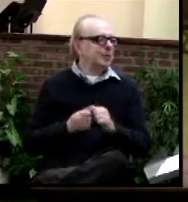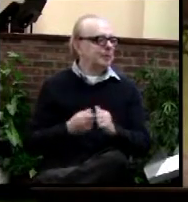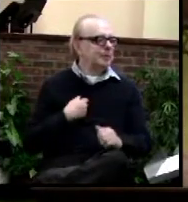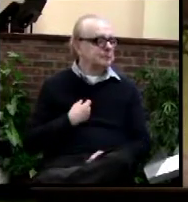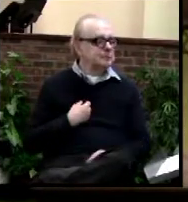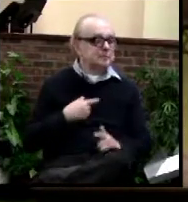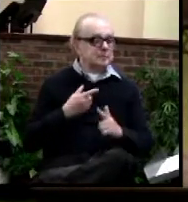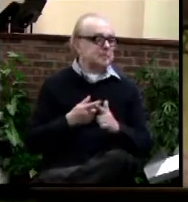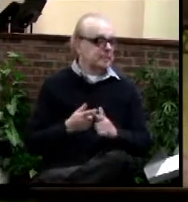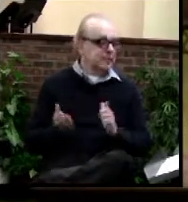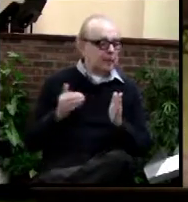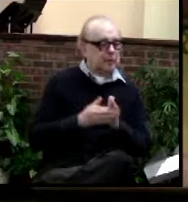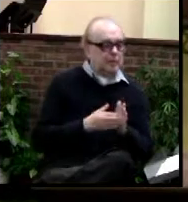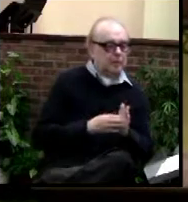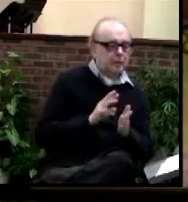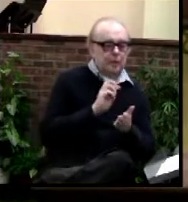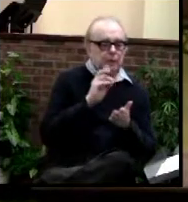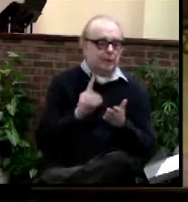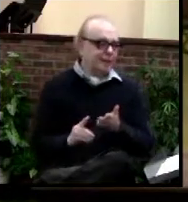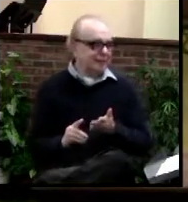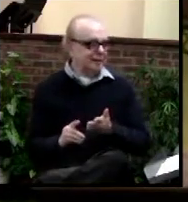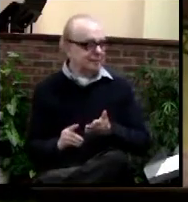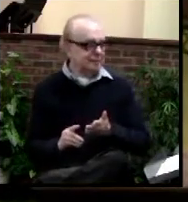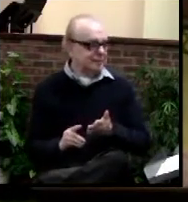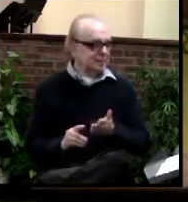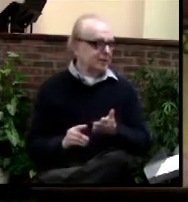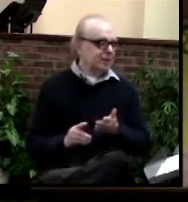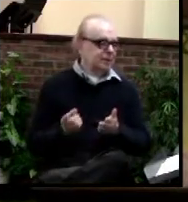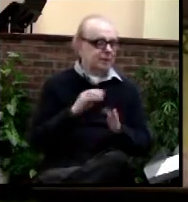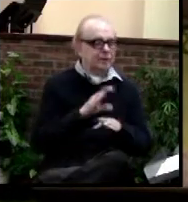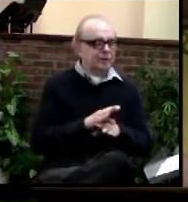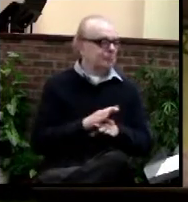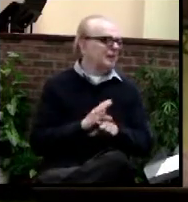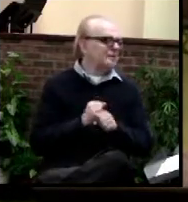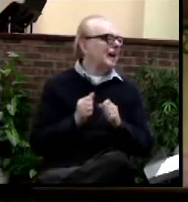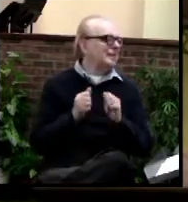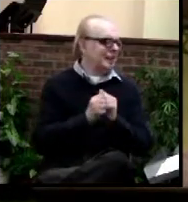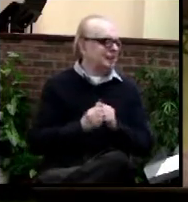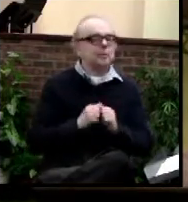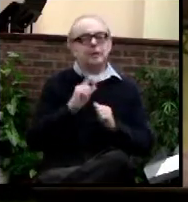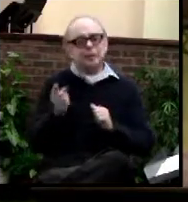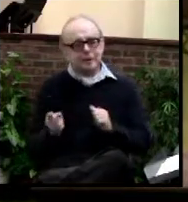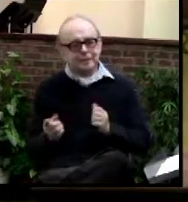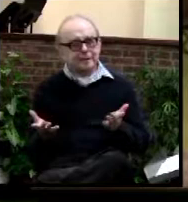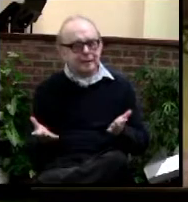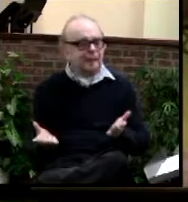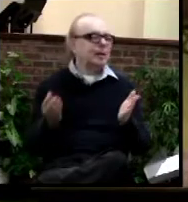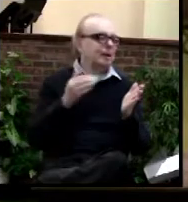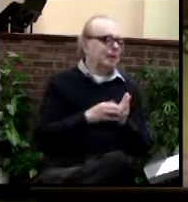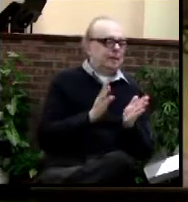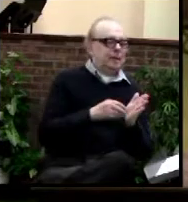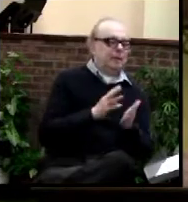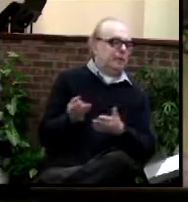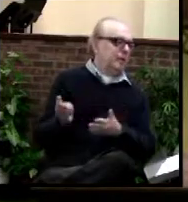go back with me on the weekend, okay? When she would come to church, we'd get back together, we'd go out, and then come about the middle of the week, she'd break up